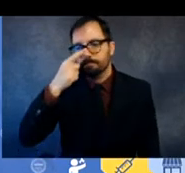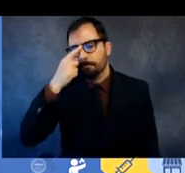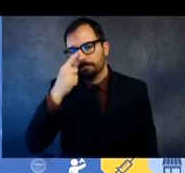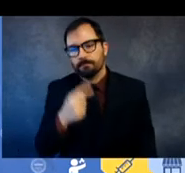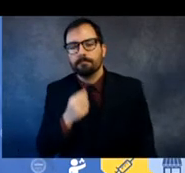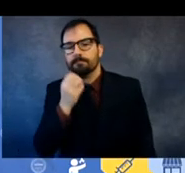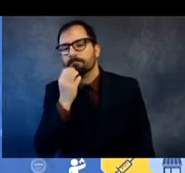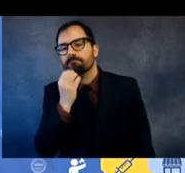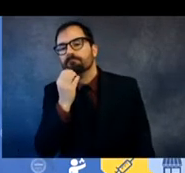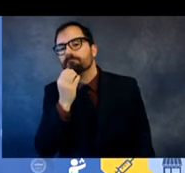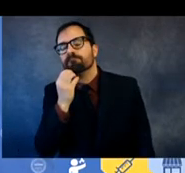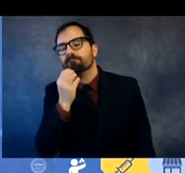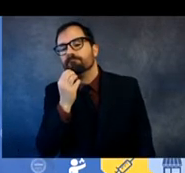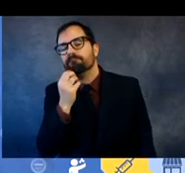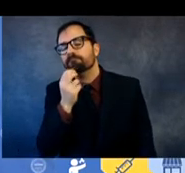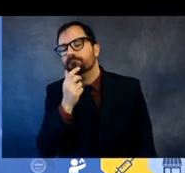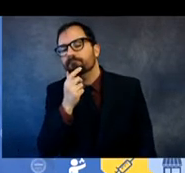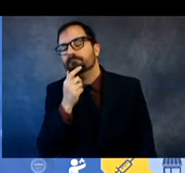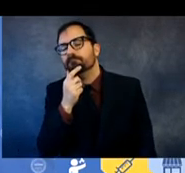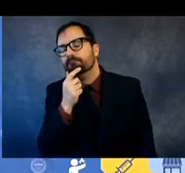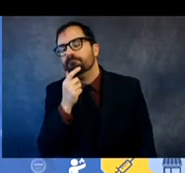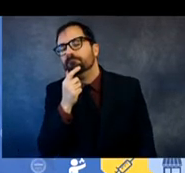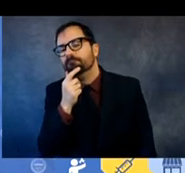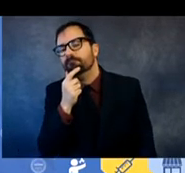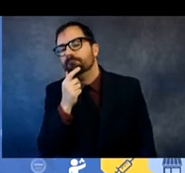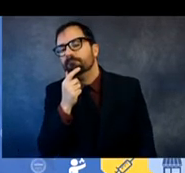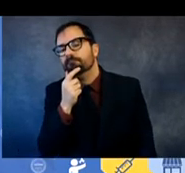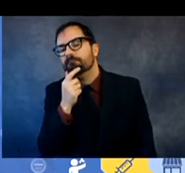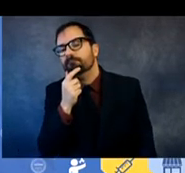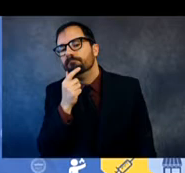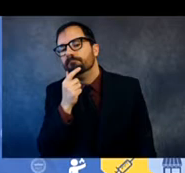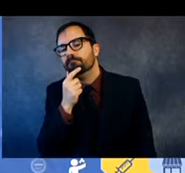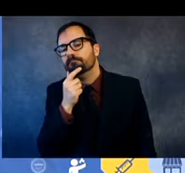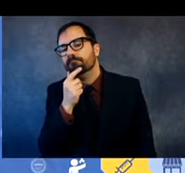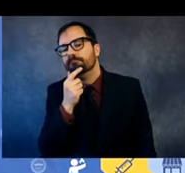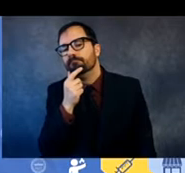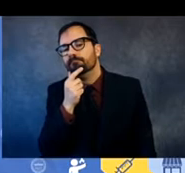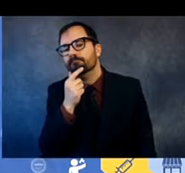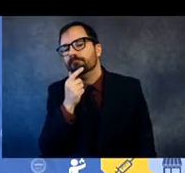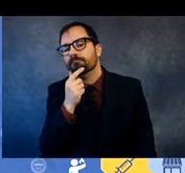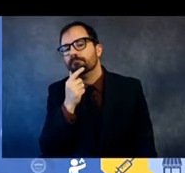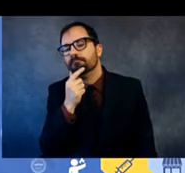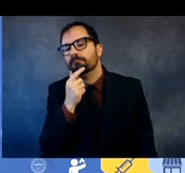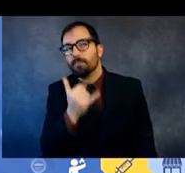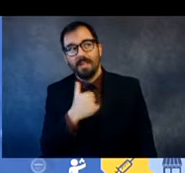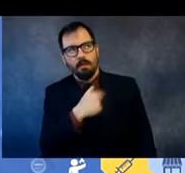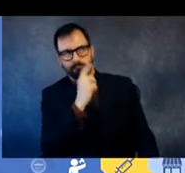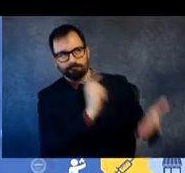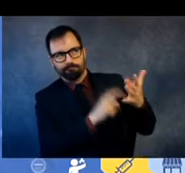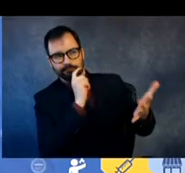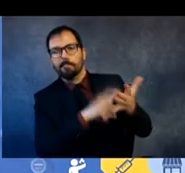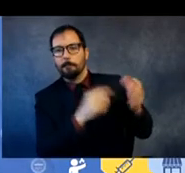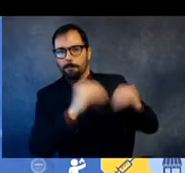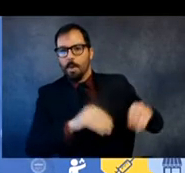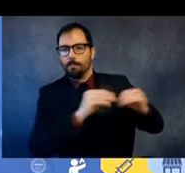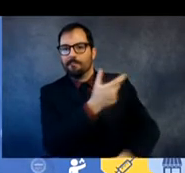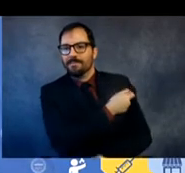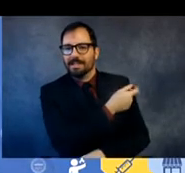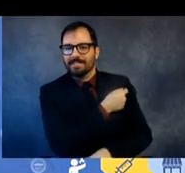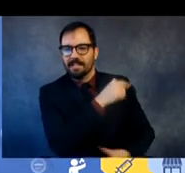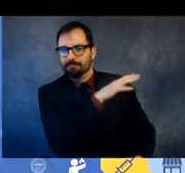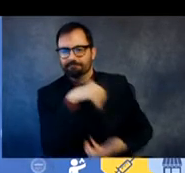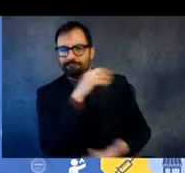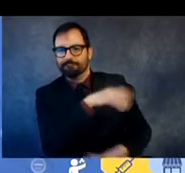week. We have thankfully seen a marked increase in the number of vaccines available. If you go back to about a